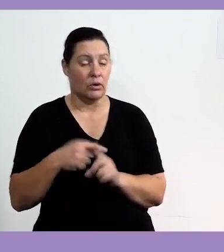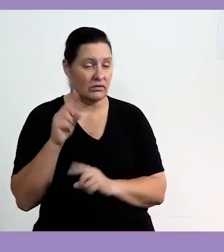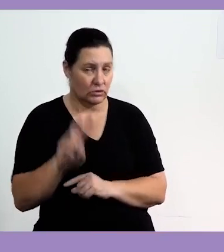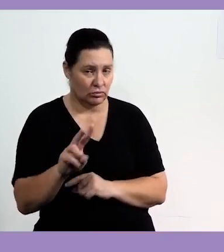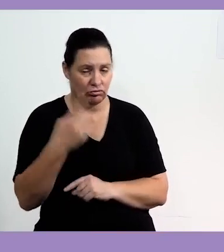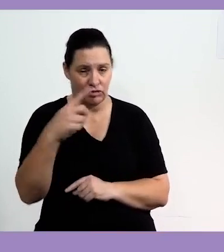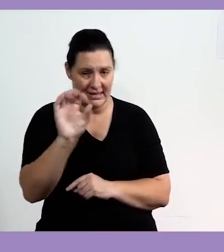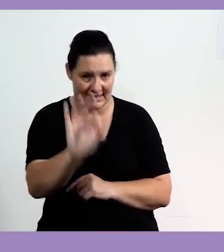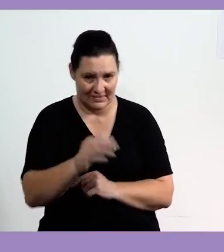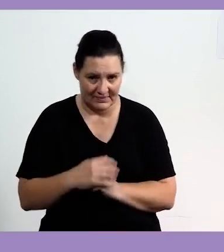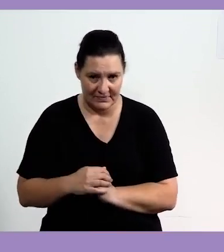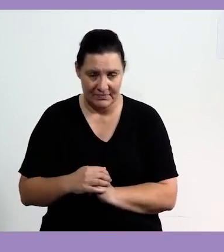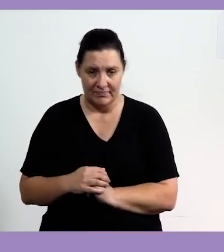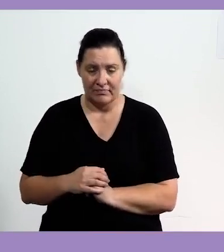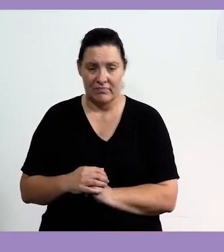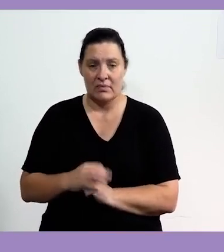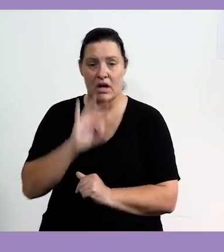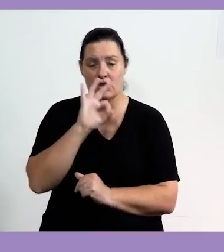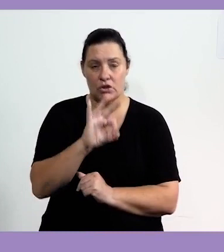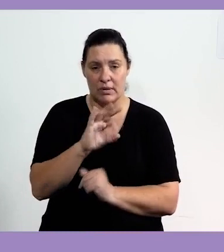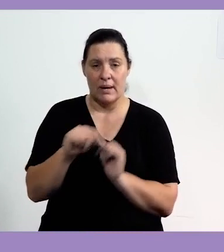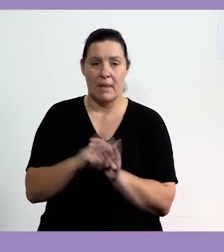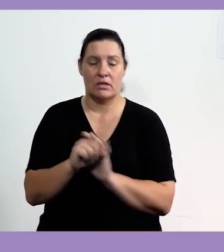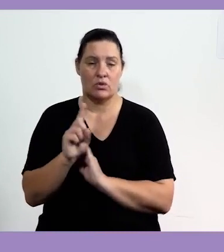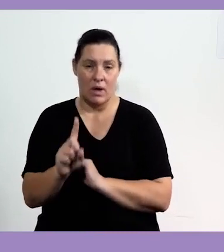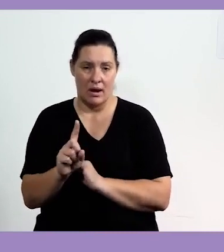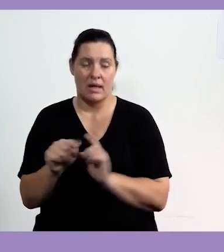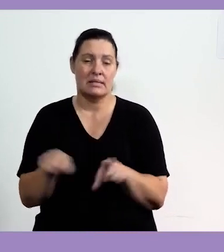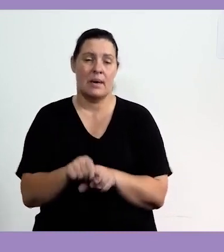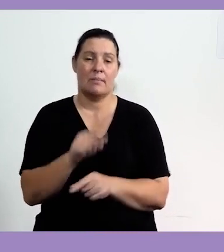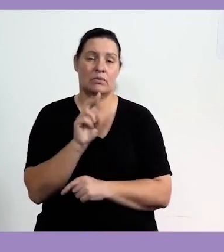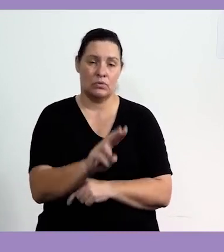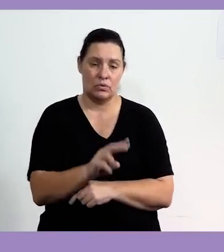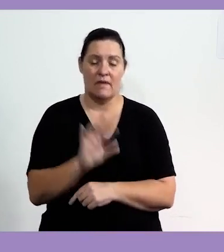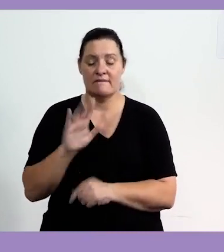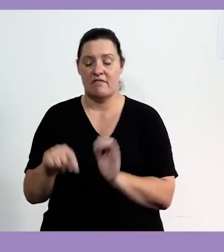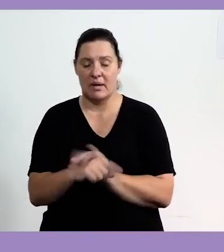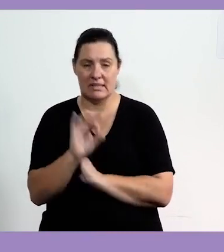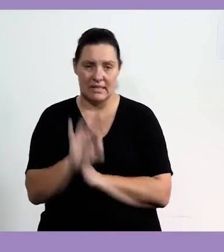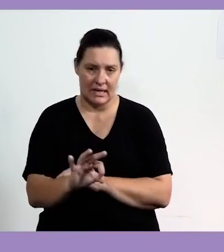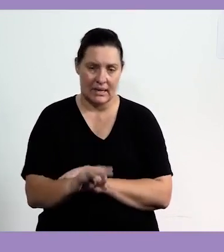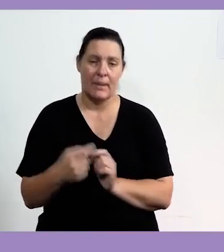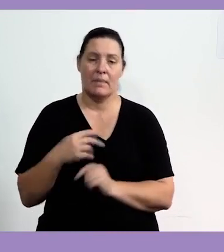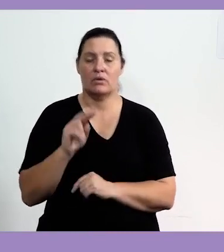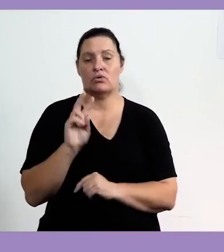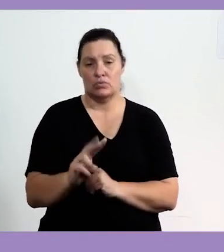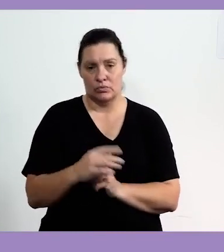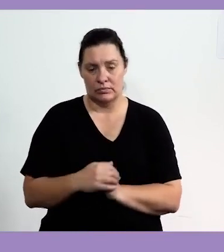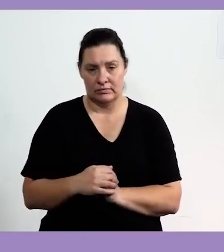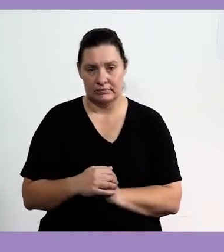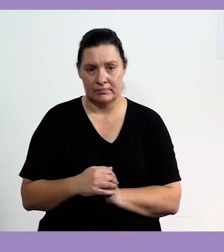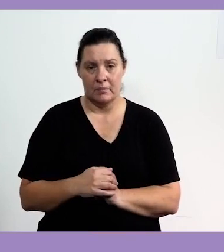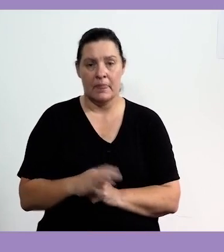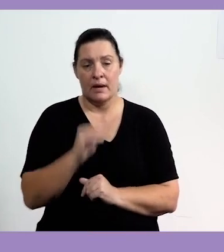if you said positive 2, you are correct. So 3 minus 1 is going to be 2. And then 5 minus 3 is going to